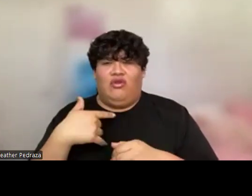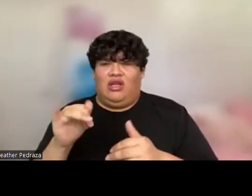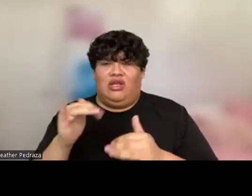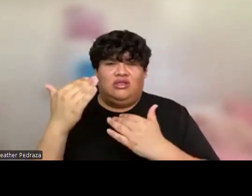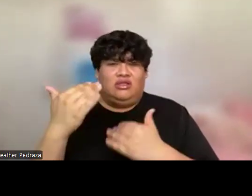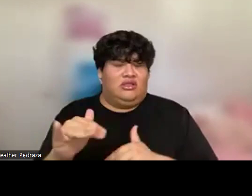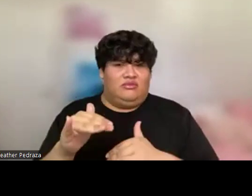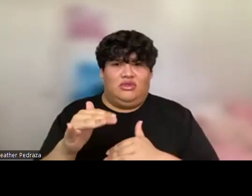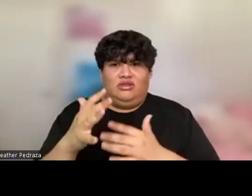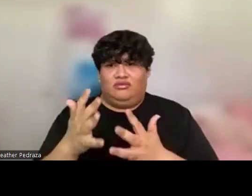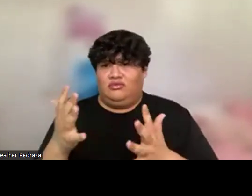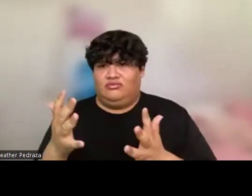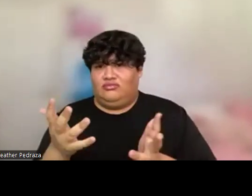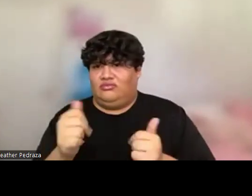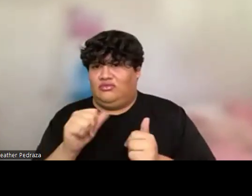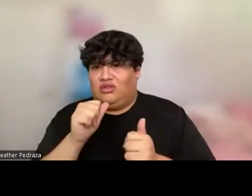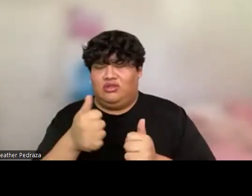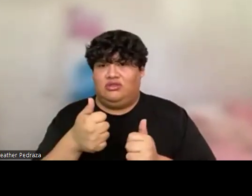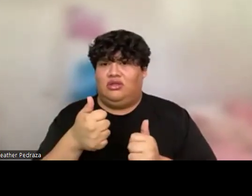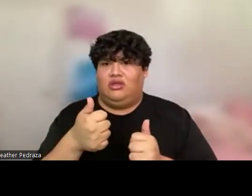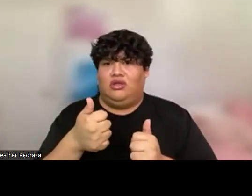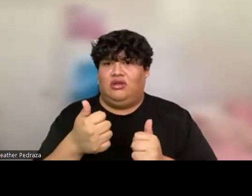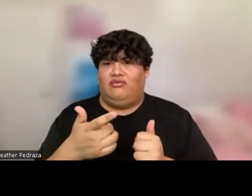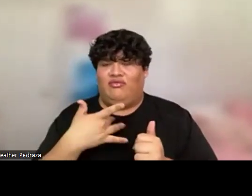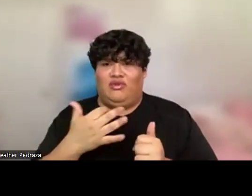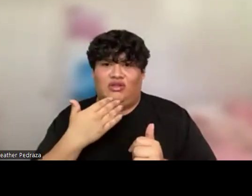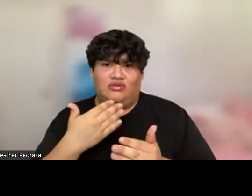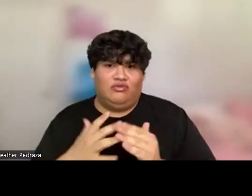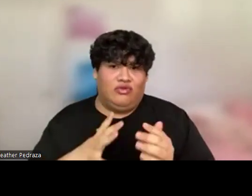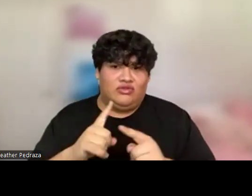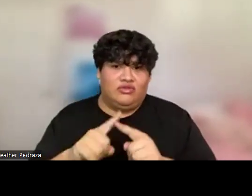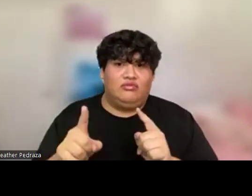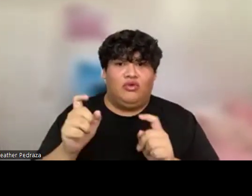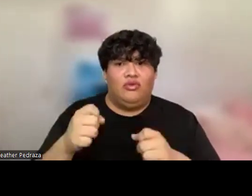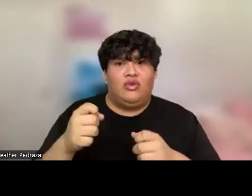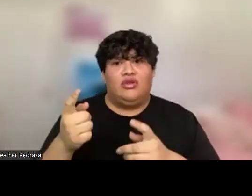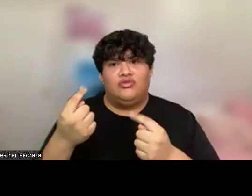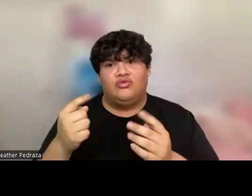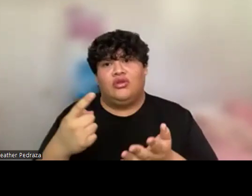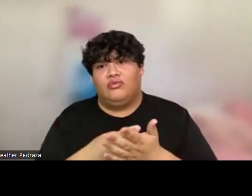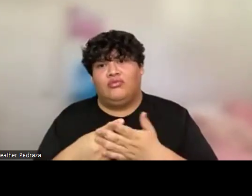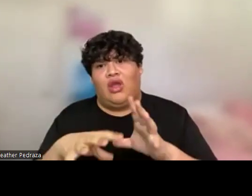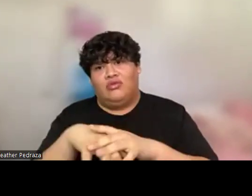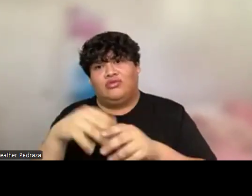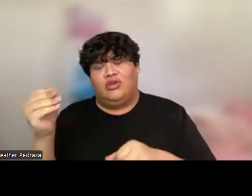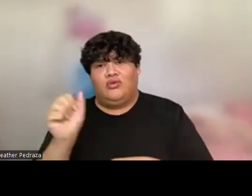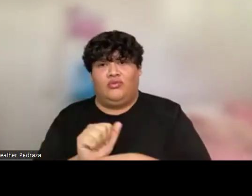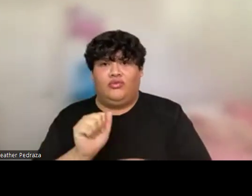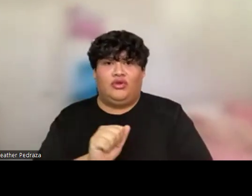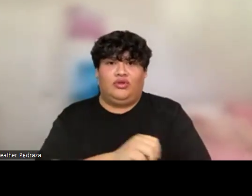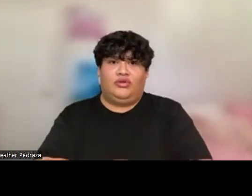thing. It's really, it's not appropriate for the council work, but it's something that we can do outside of the council work.